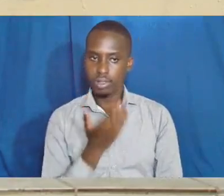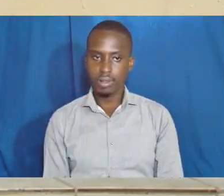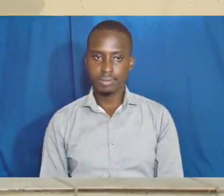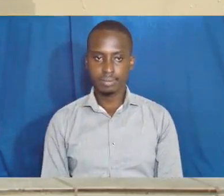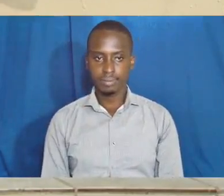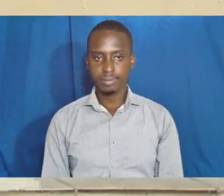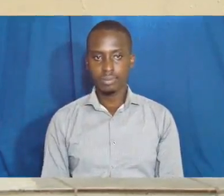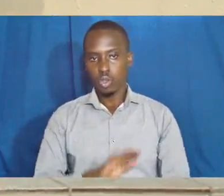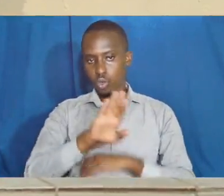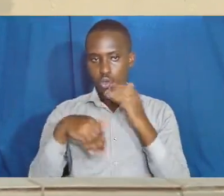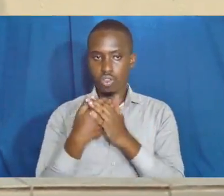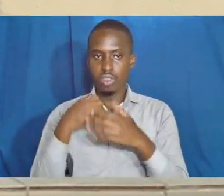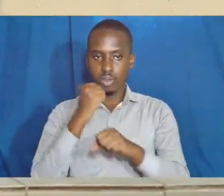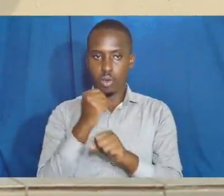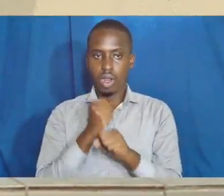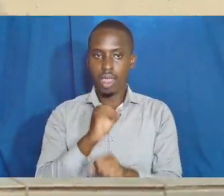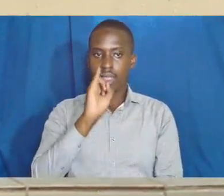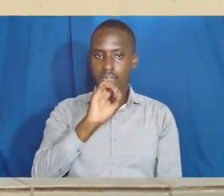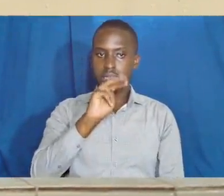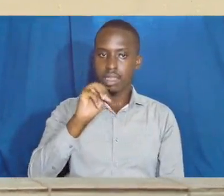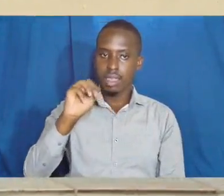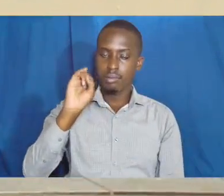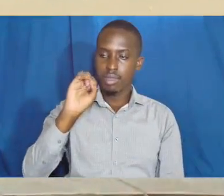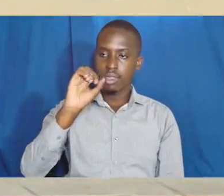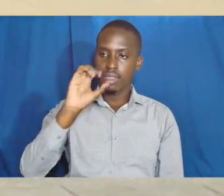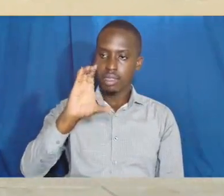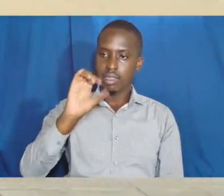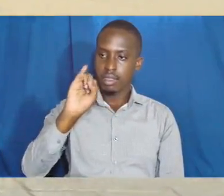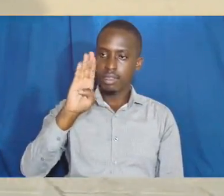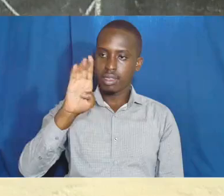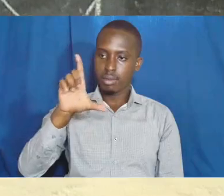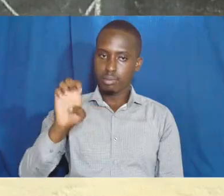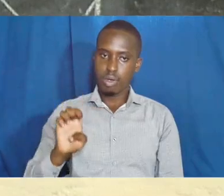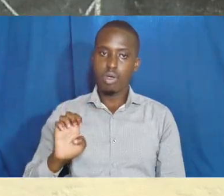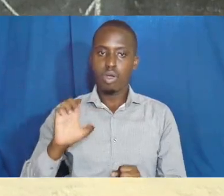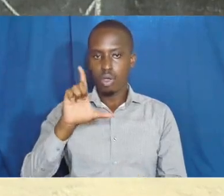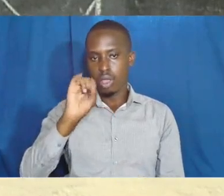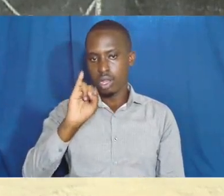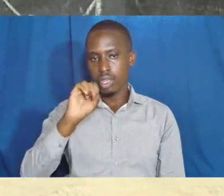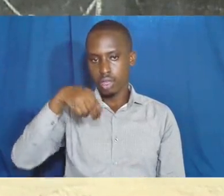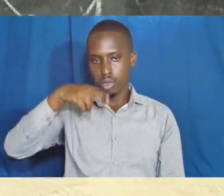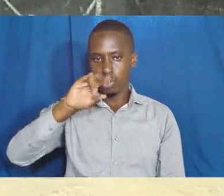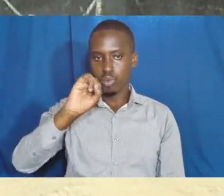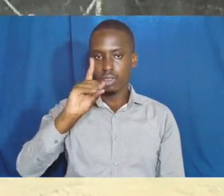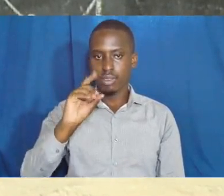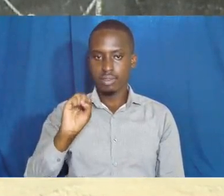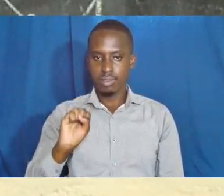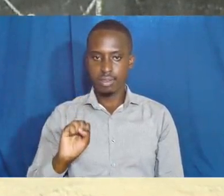These are all miscible liquids. Those are some of the examples. So in